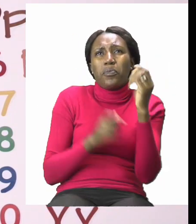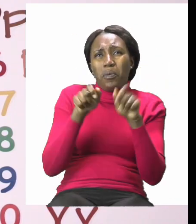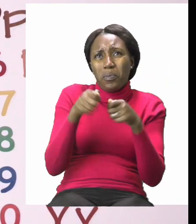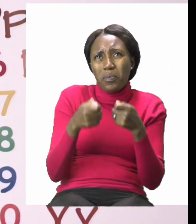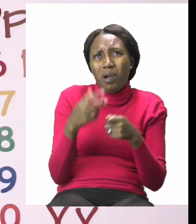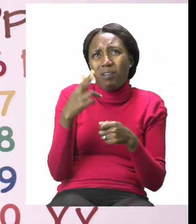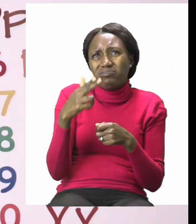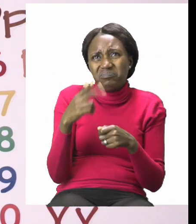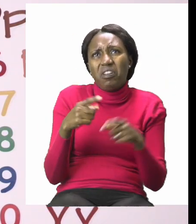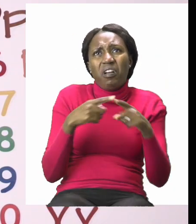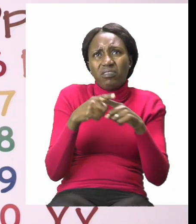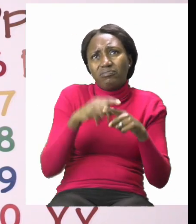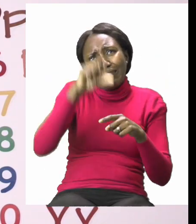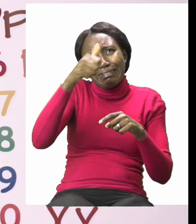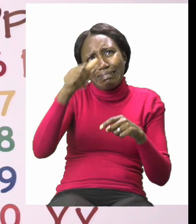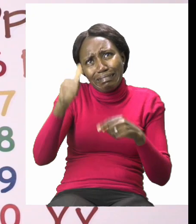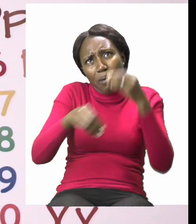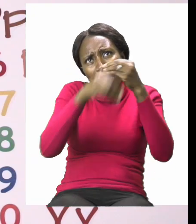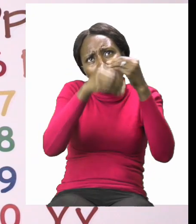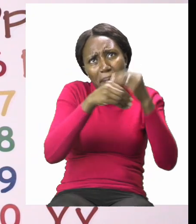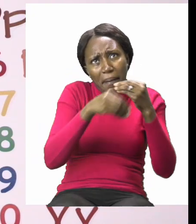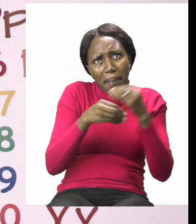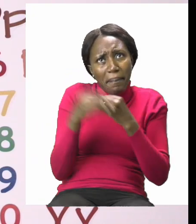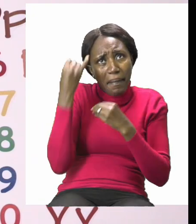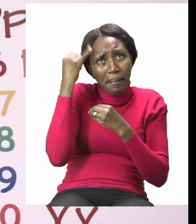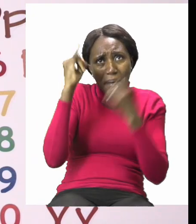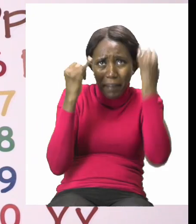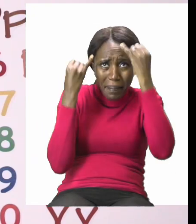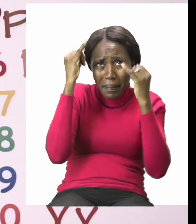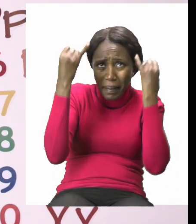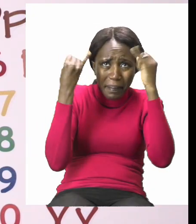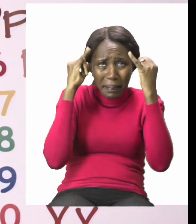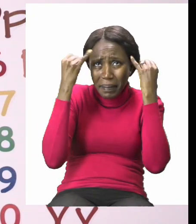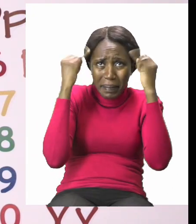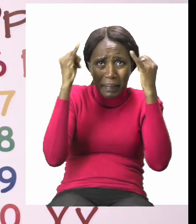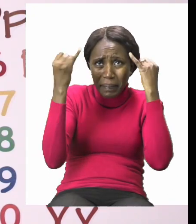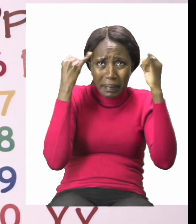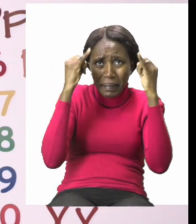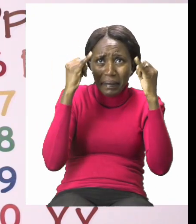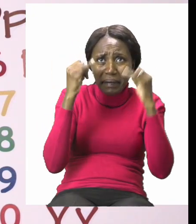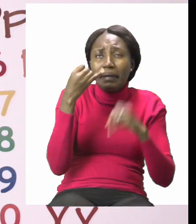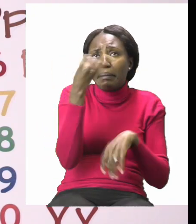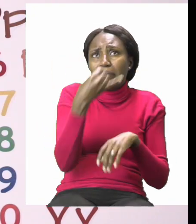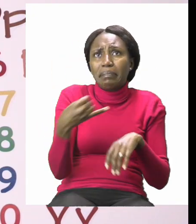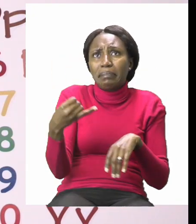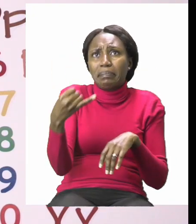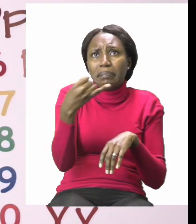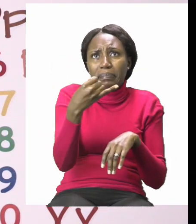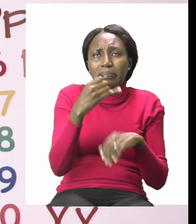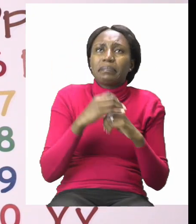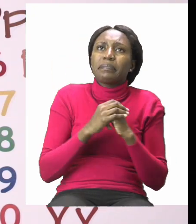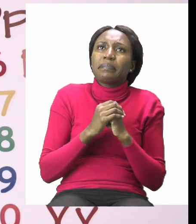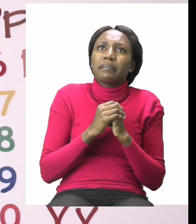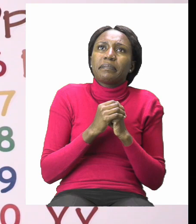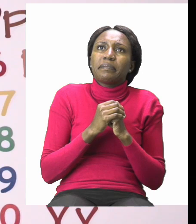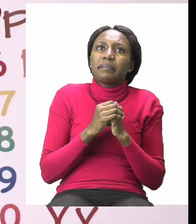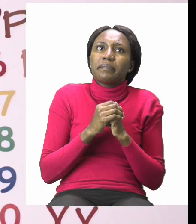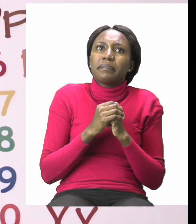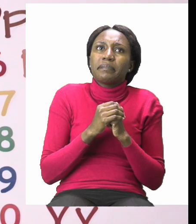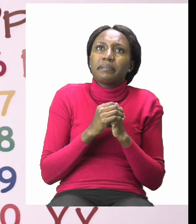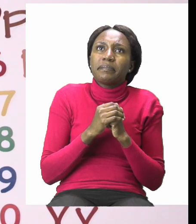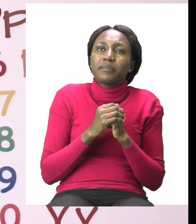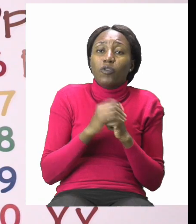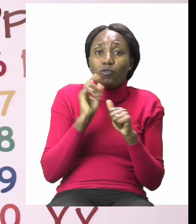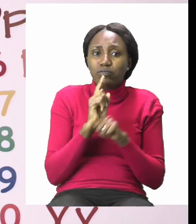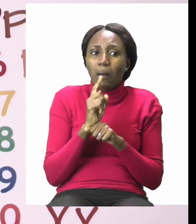the knife, you are going to try and look for other things in your own house. So take your time, first go and look for